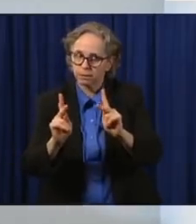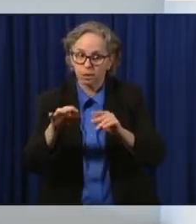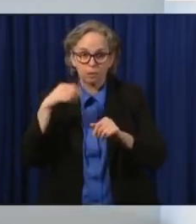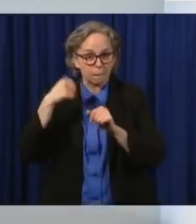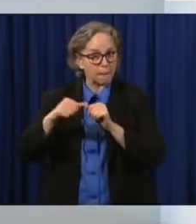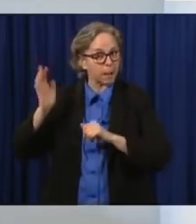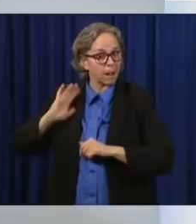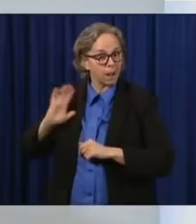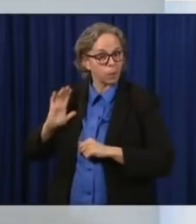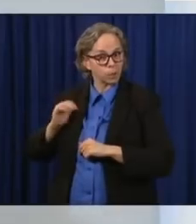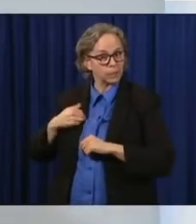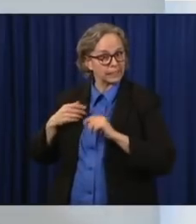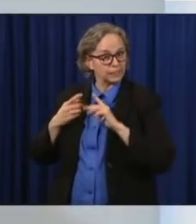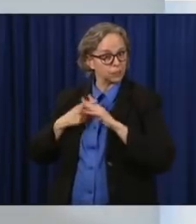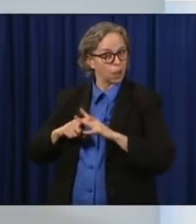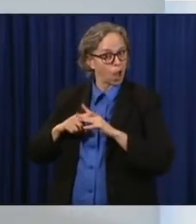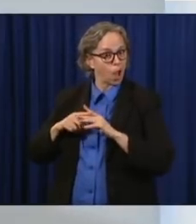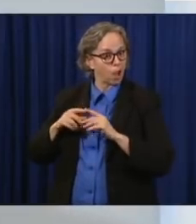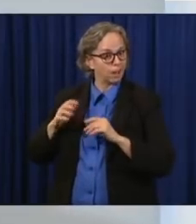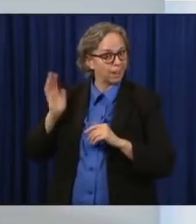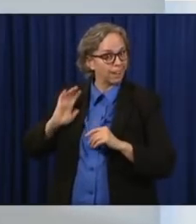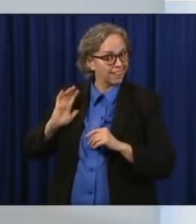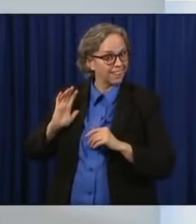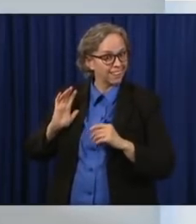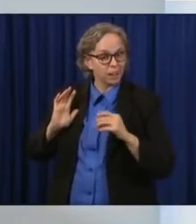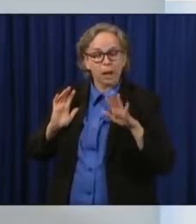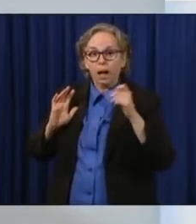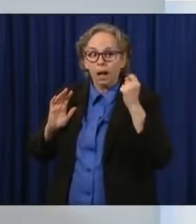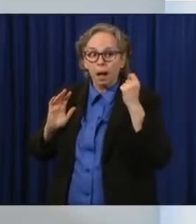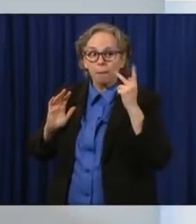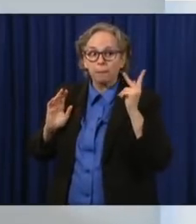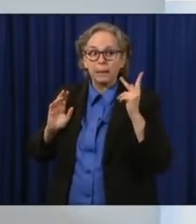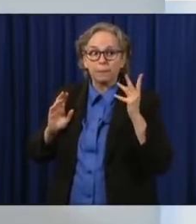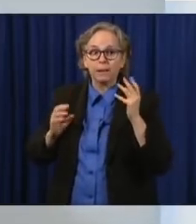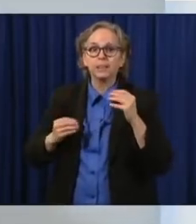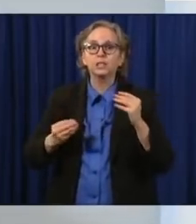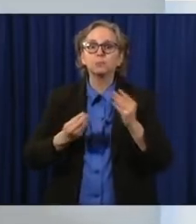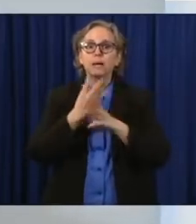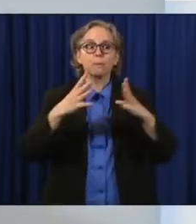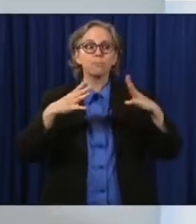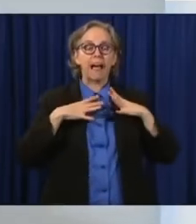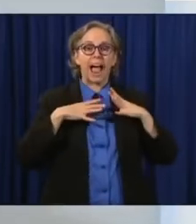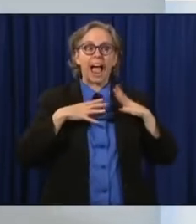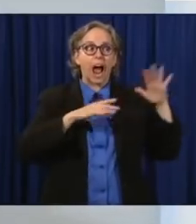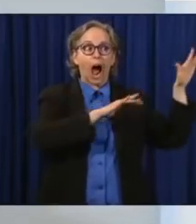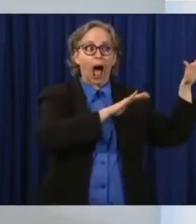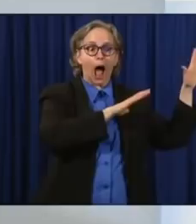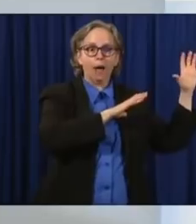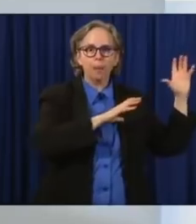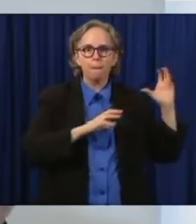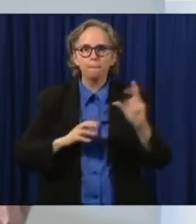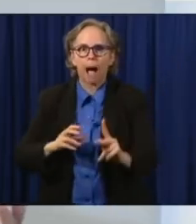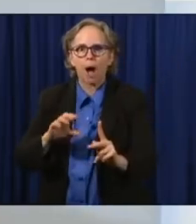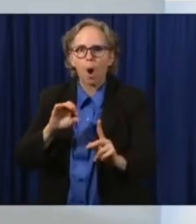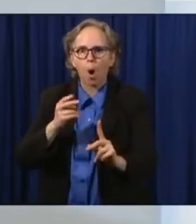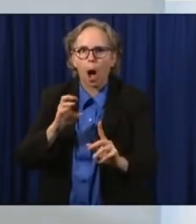back when we had people that were taking spring breaks and they were coming back to Ohio. We had other states Michigan, New